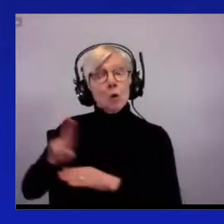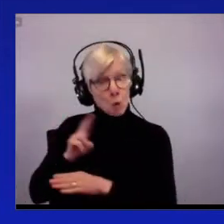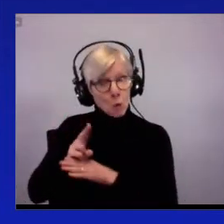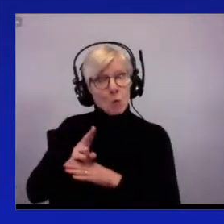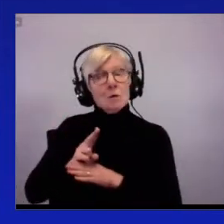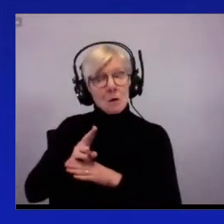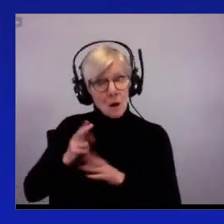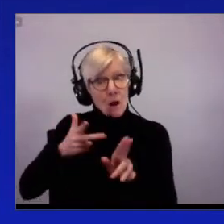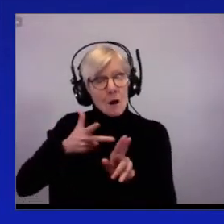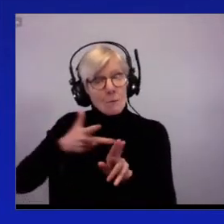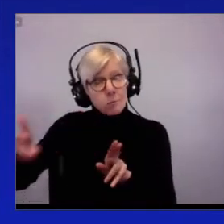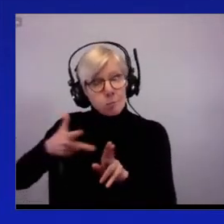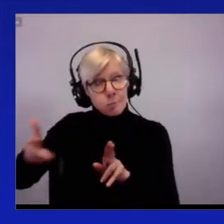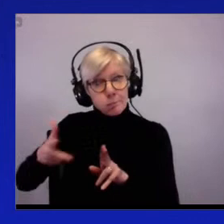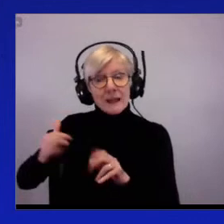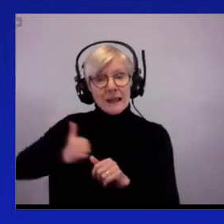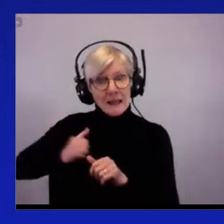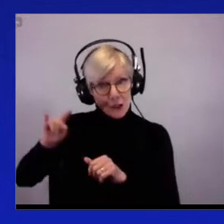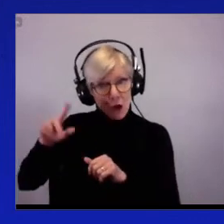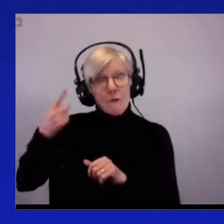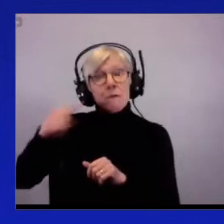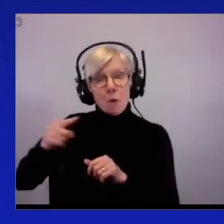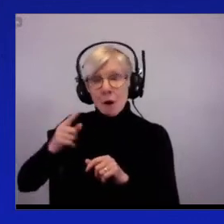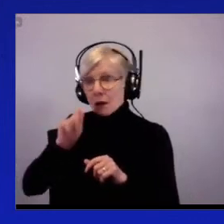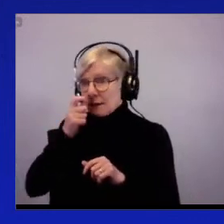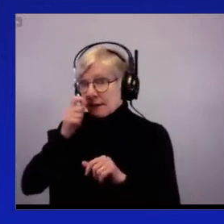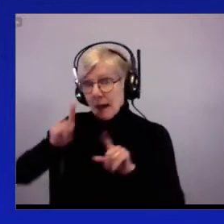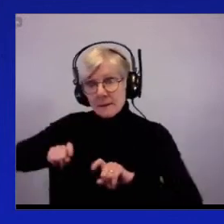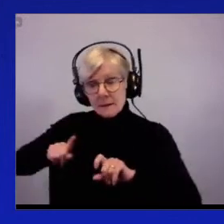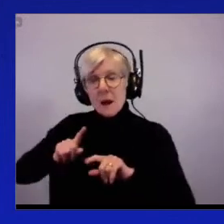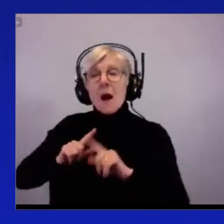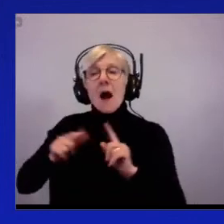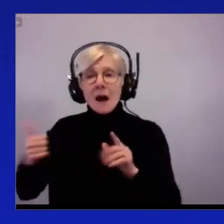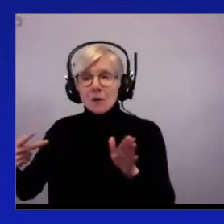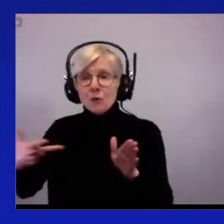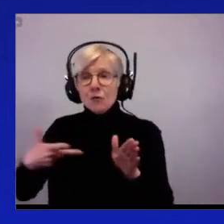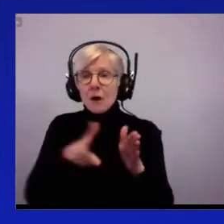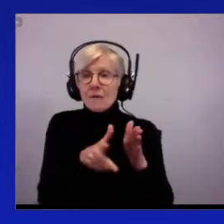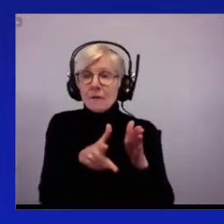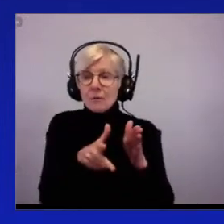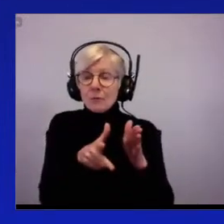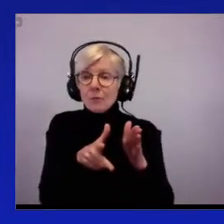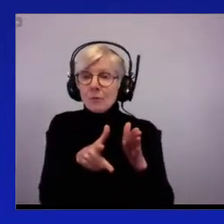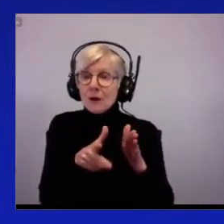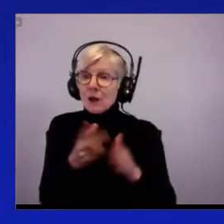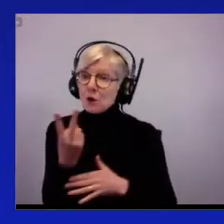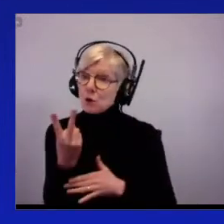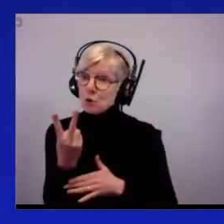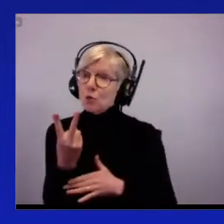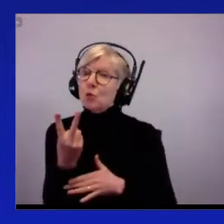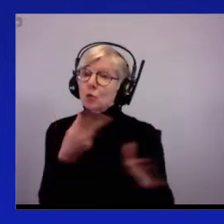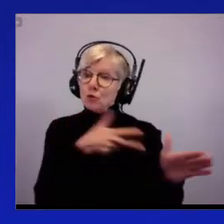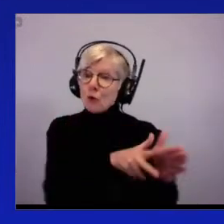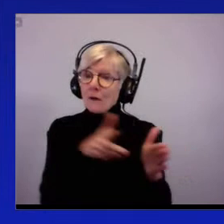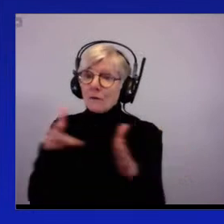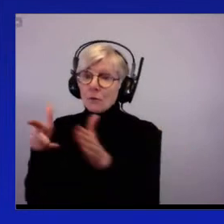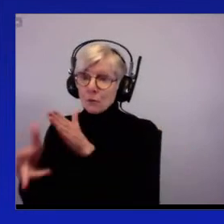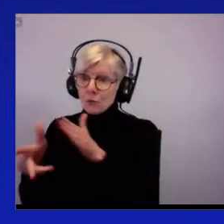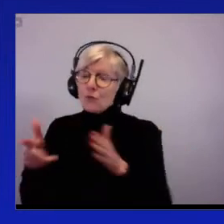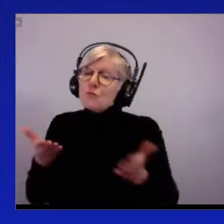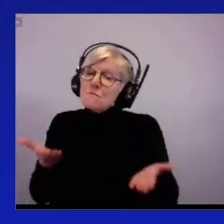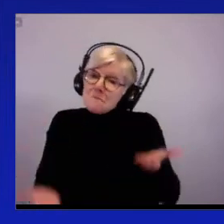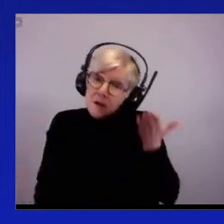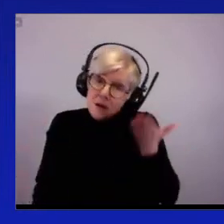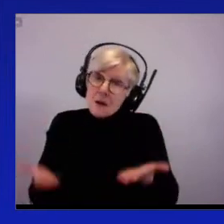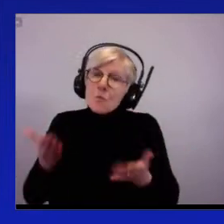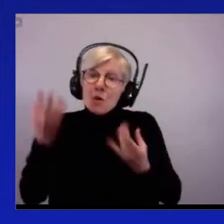is an option, and we are looking at drive-in opportunities in perhaps 2 areas as well too. I want to